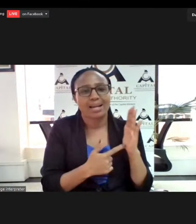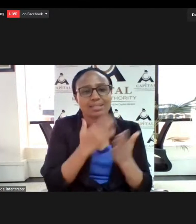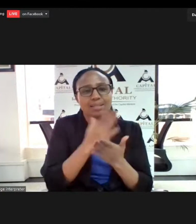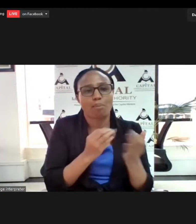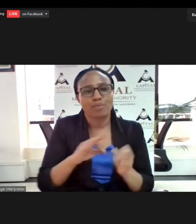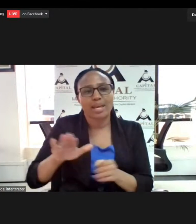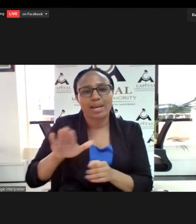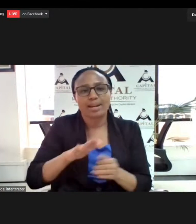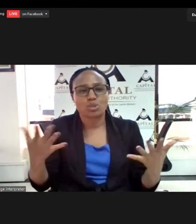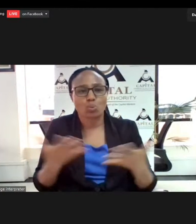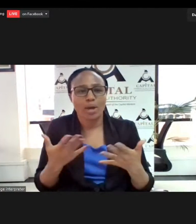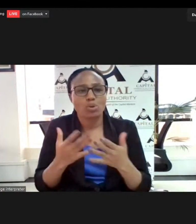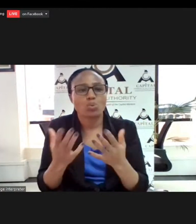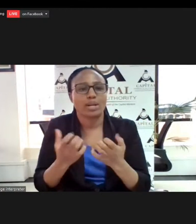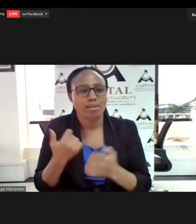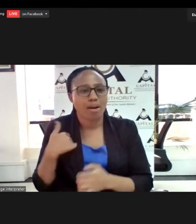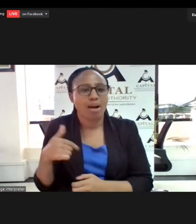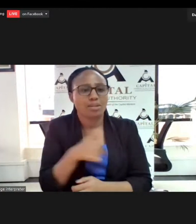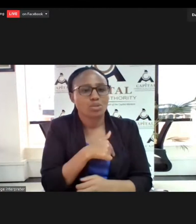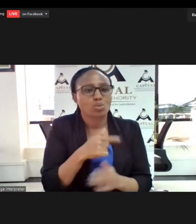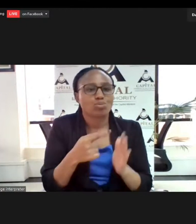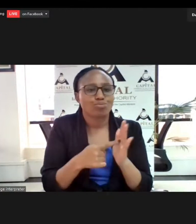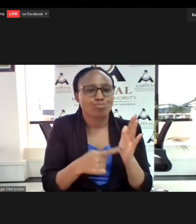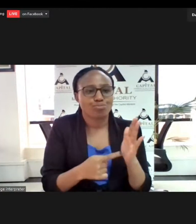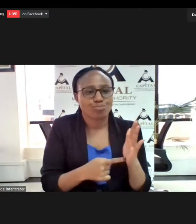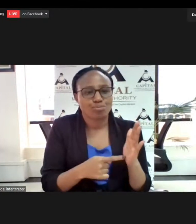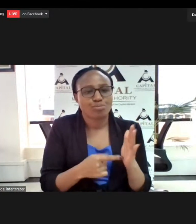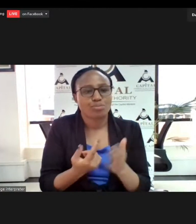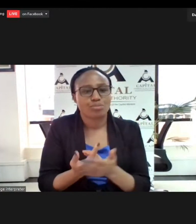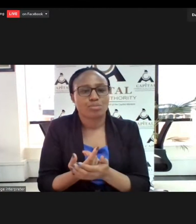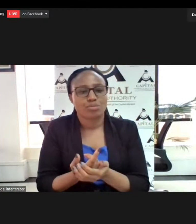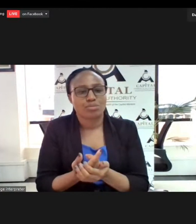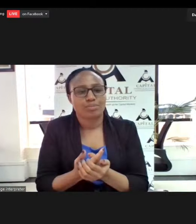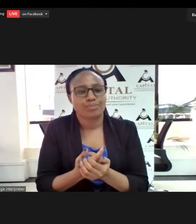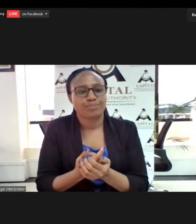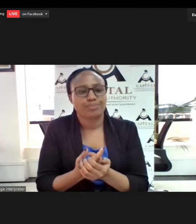need us to highlight.